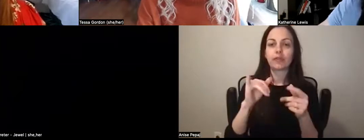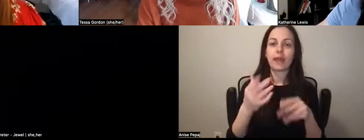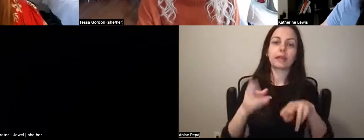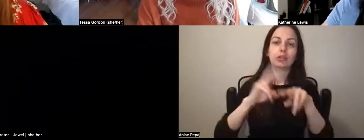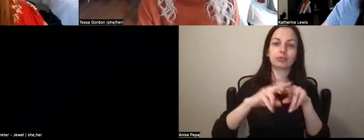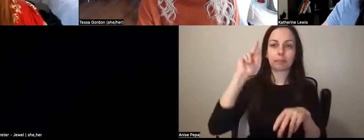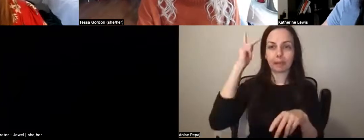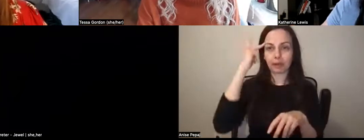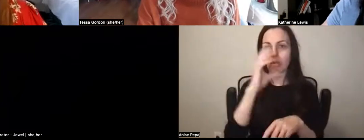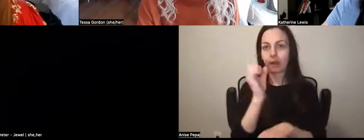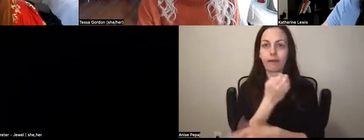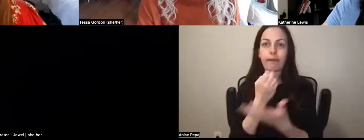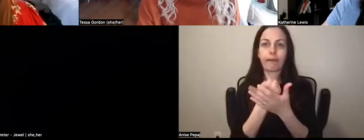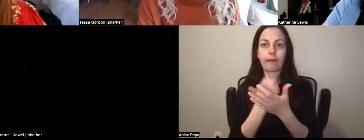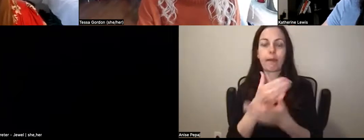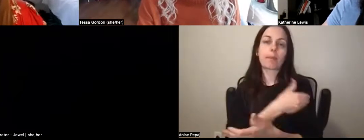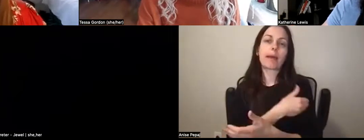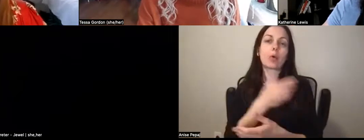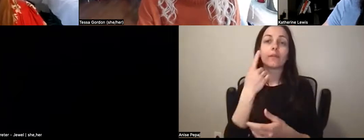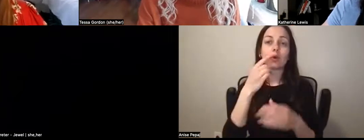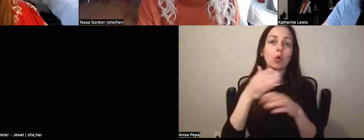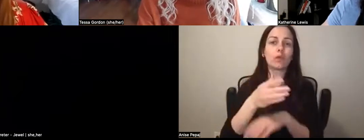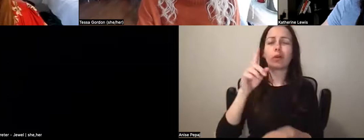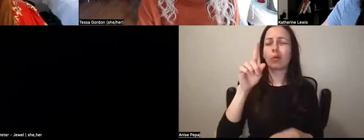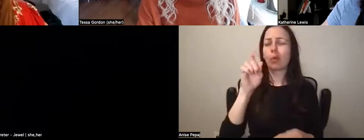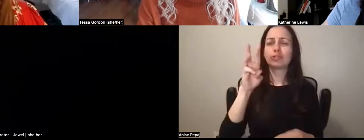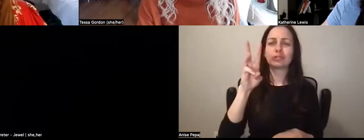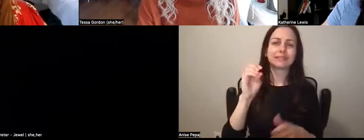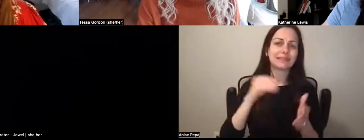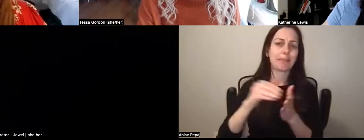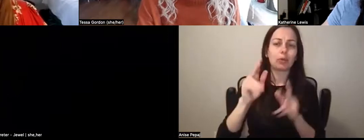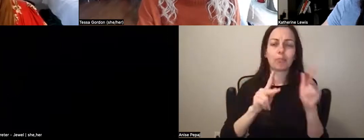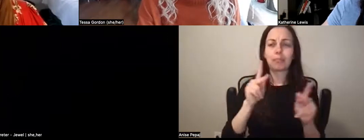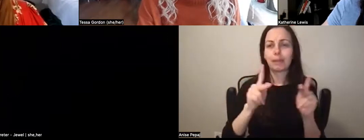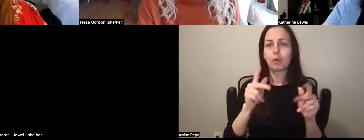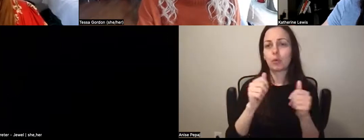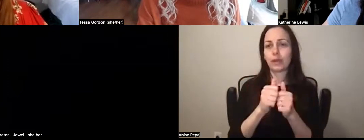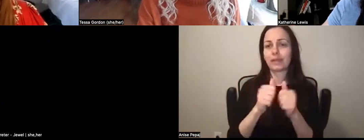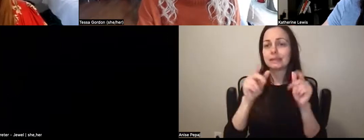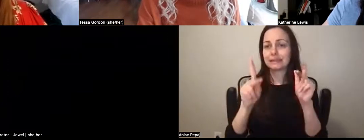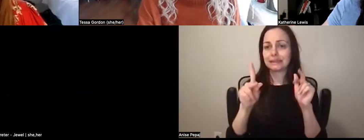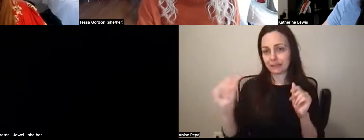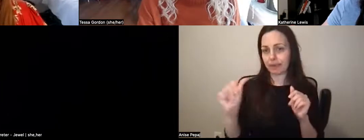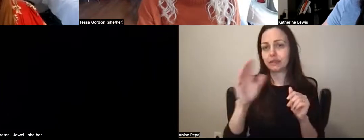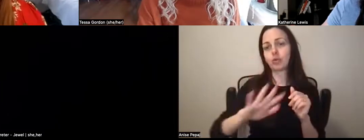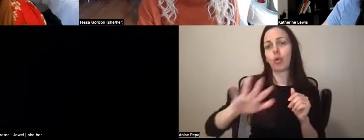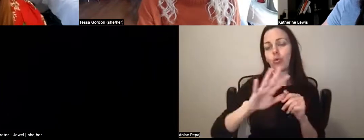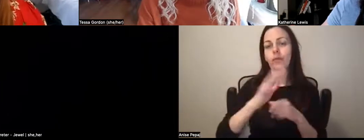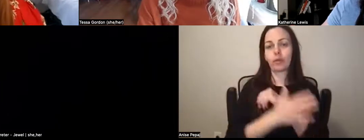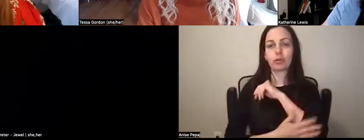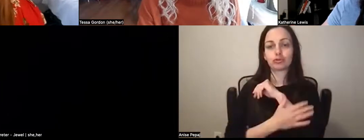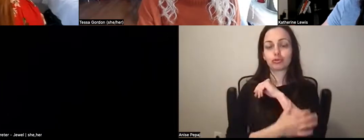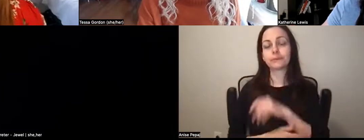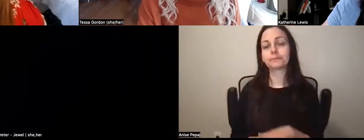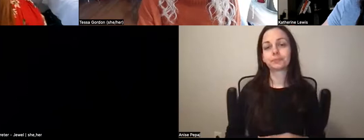economic power of the more than 61 million Americans with disabilities across the country. And, you know, when